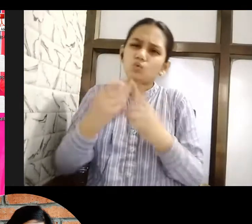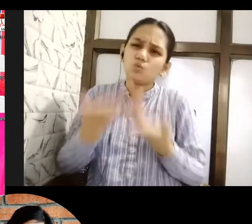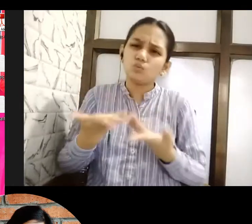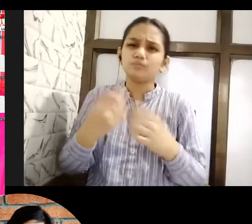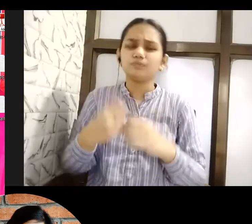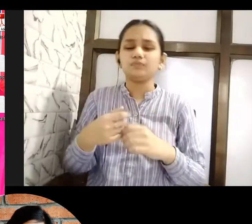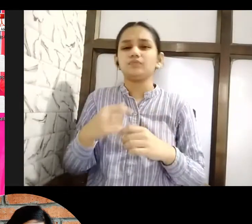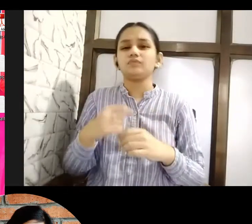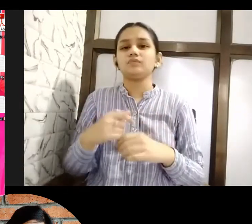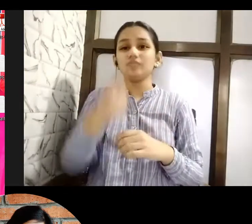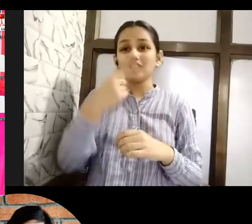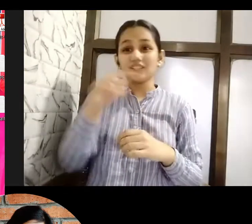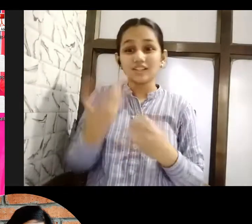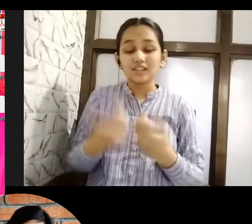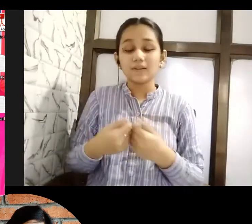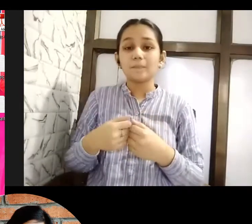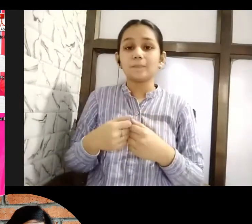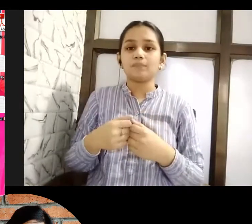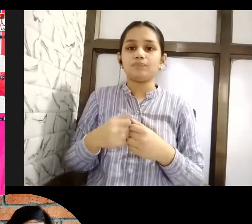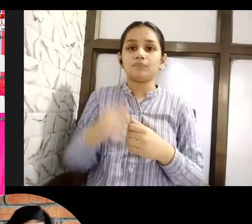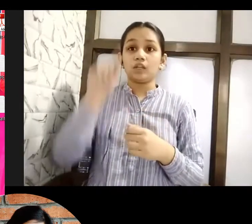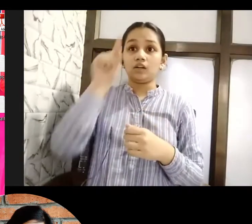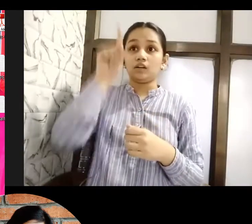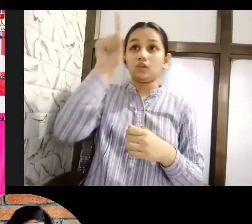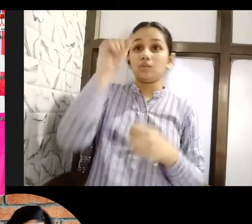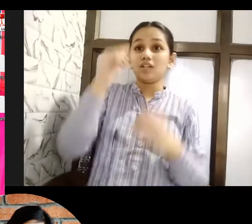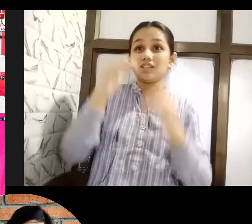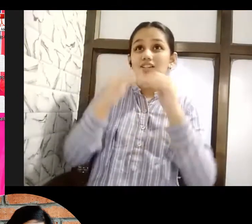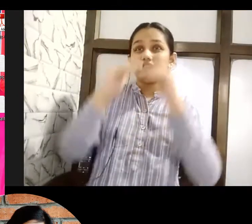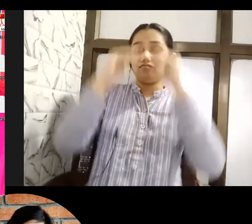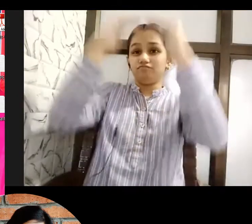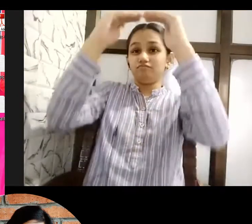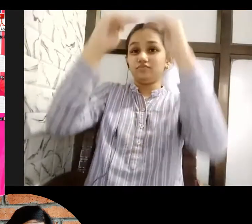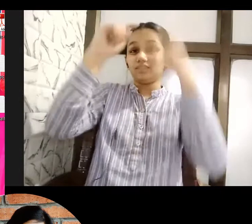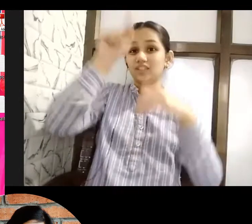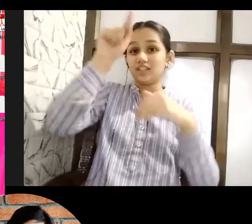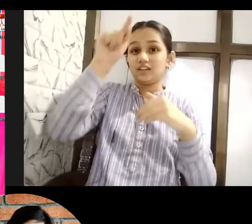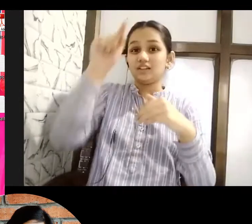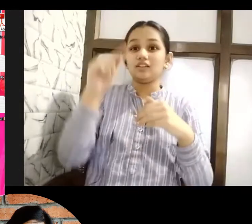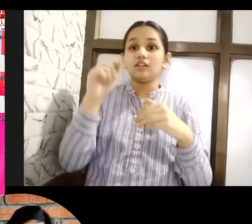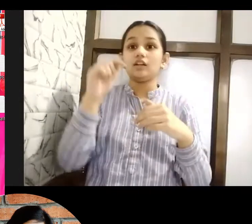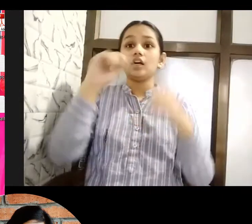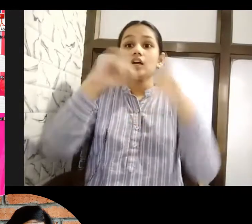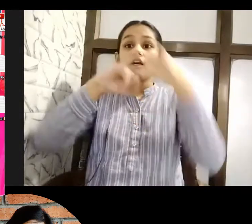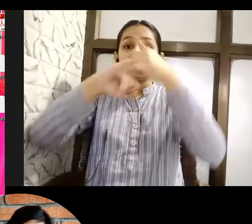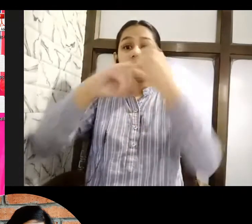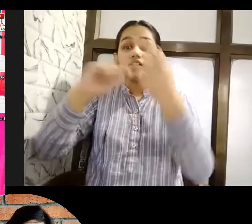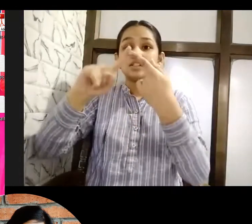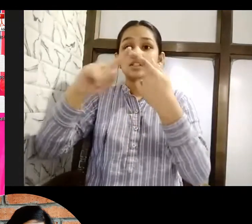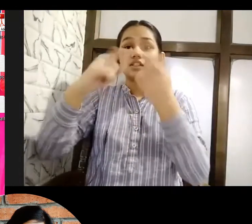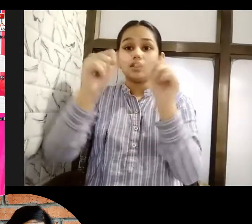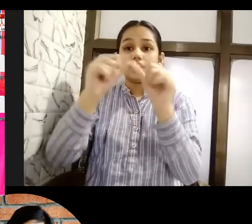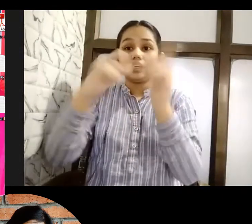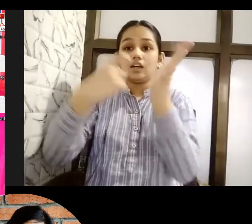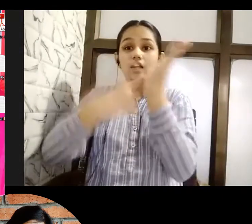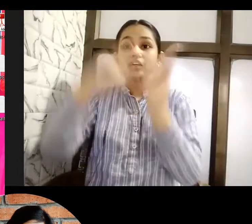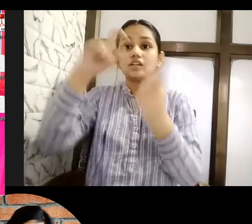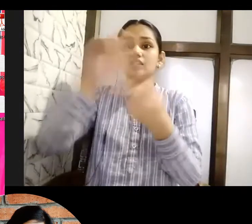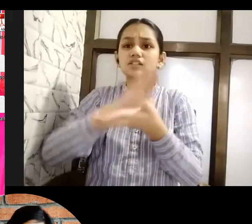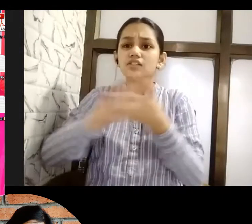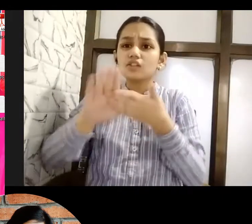Right? Now, on top over here, this is called a search bar. What's the meaning of a search